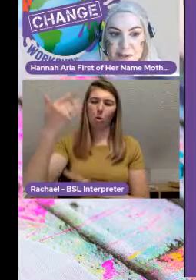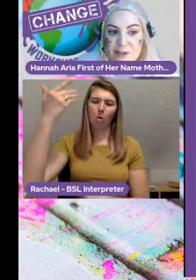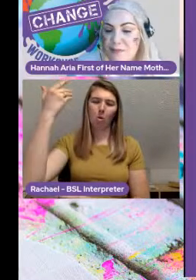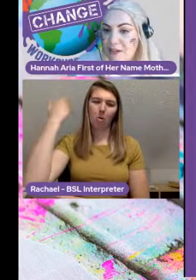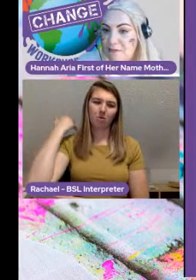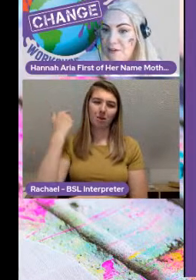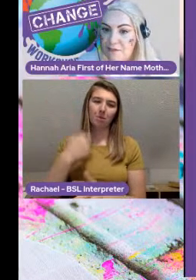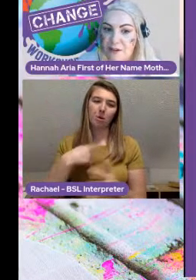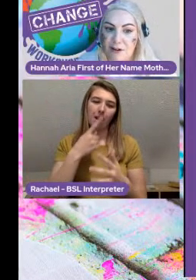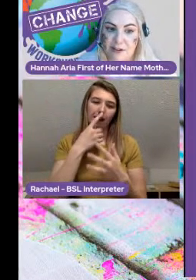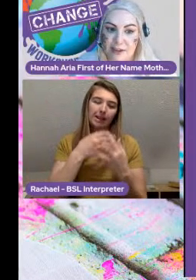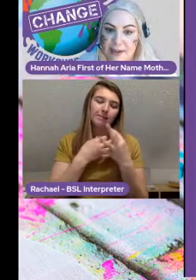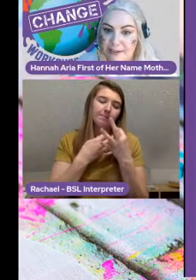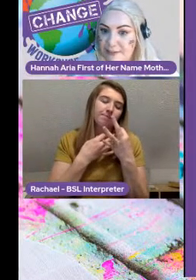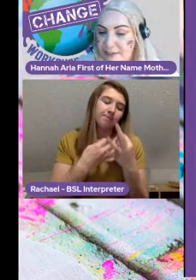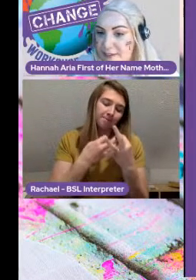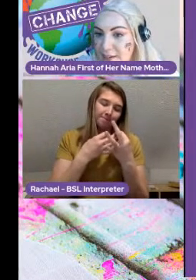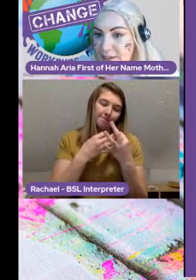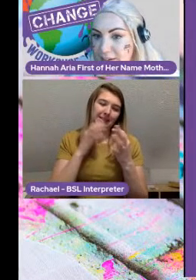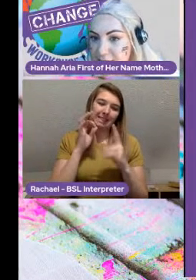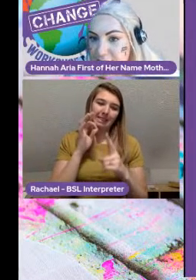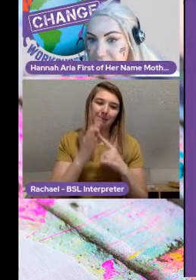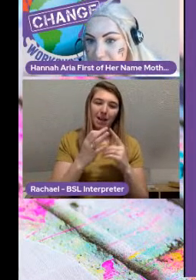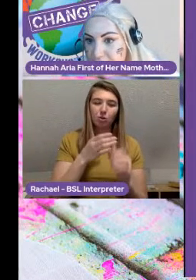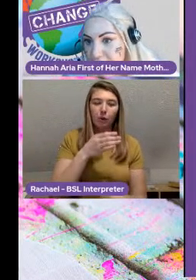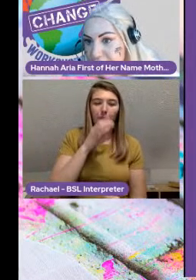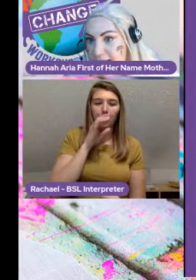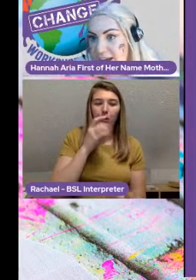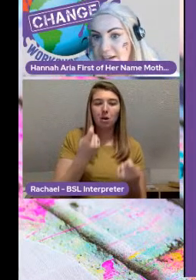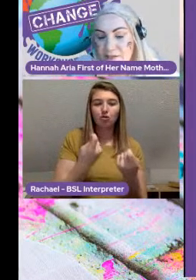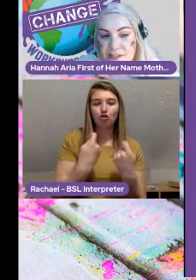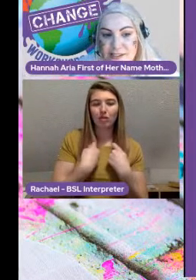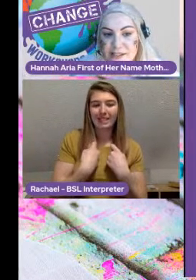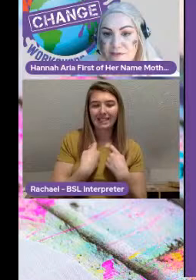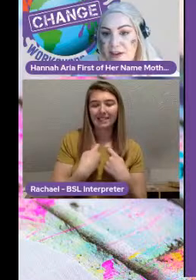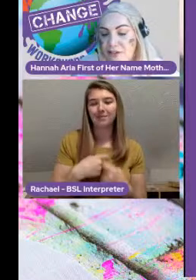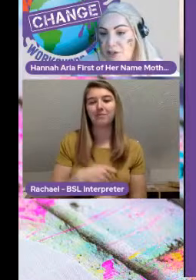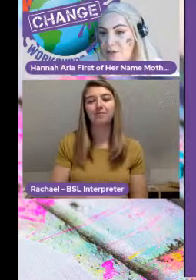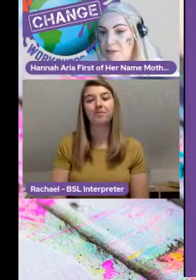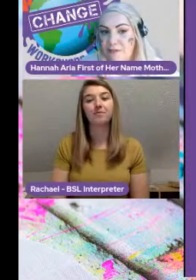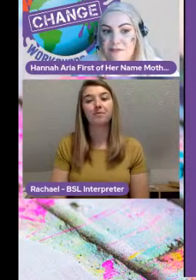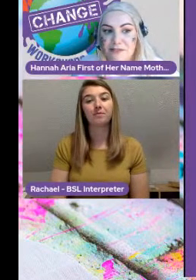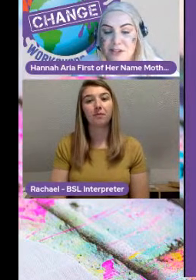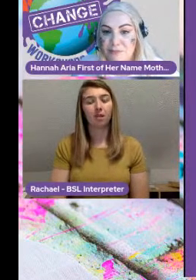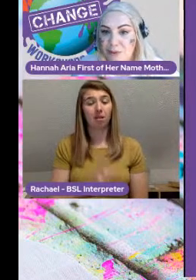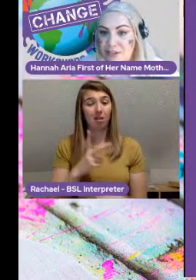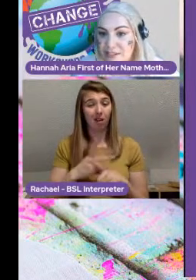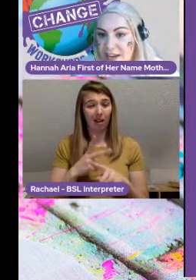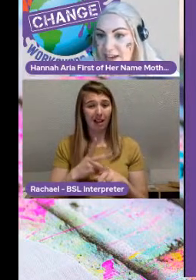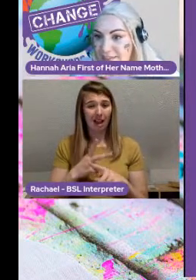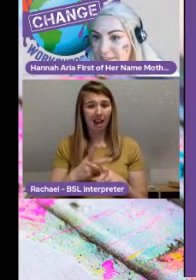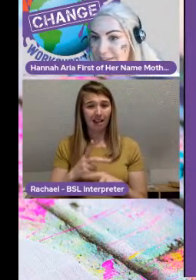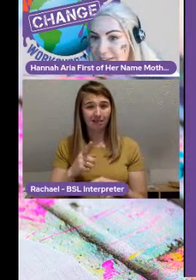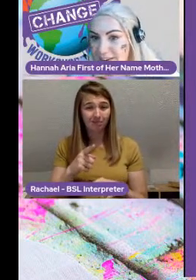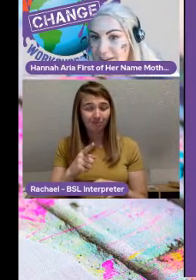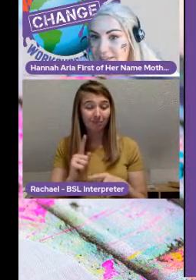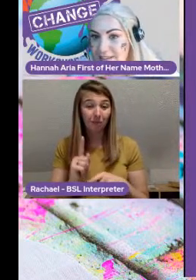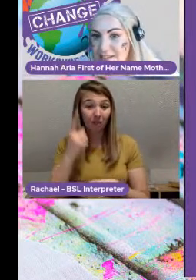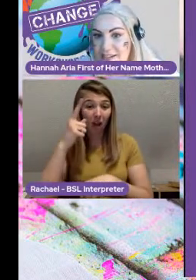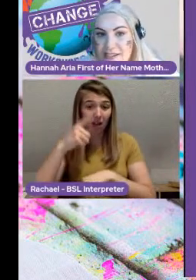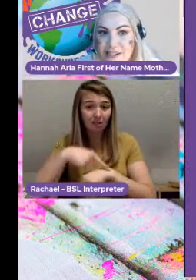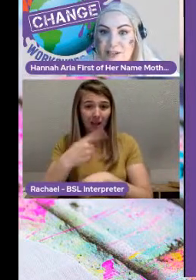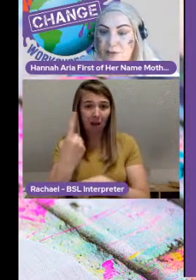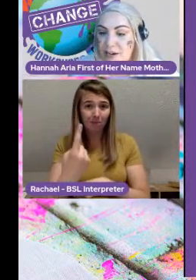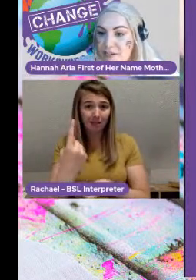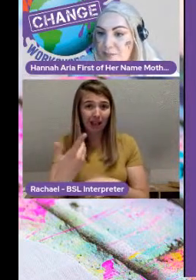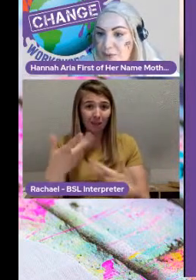moments sometimes if I feel like it. So again, if this is the first time you've ever done printing,